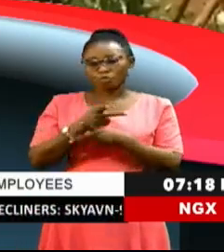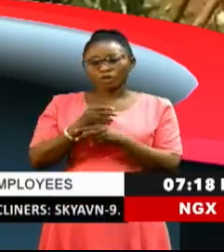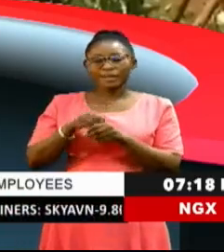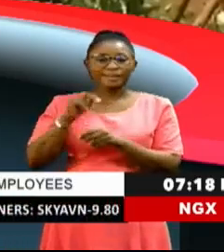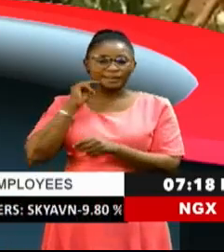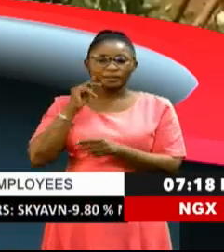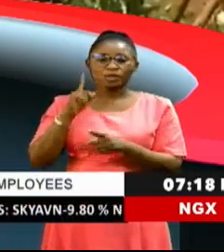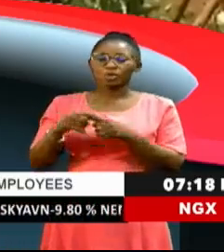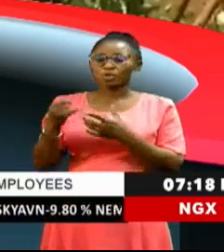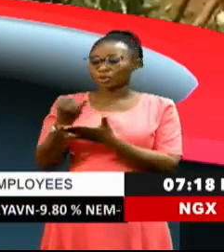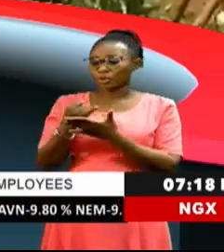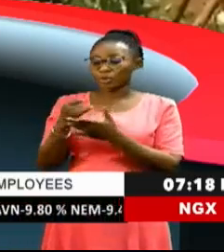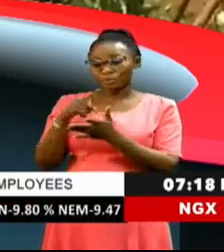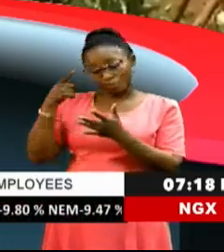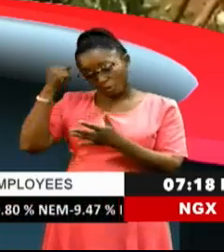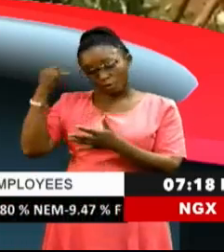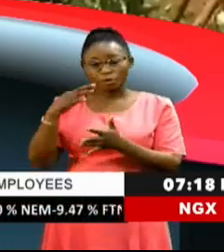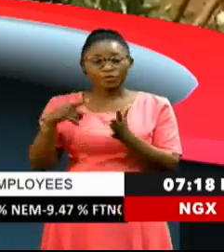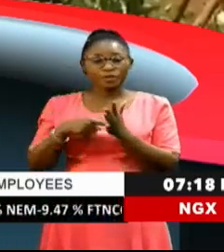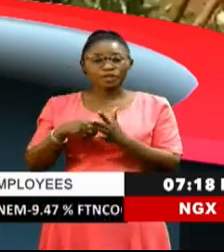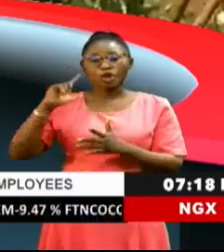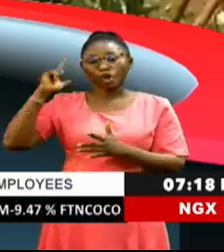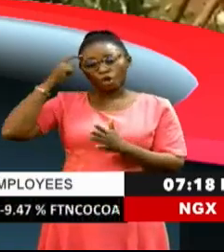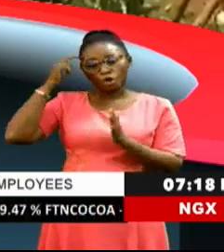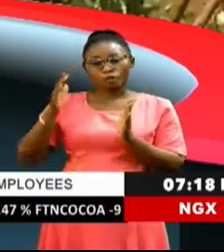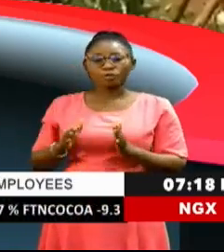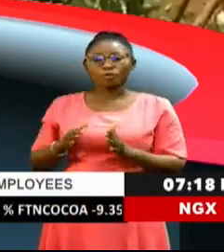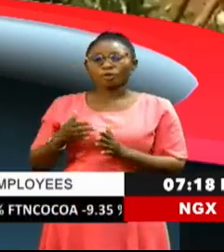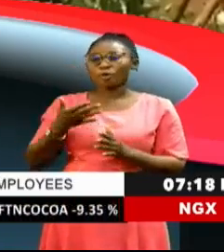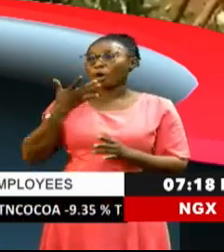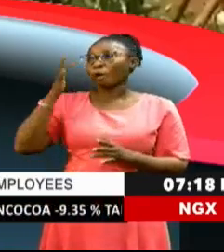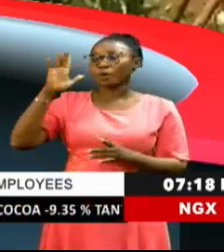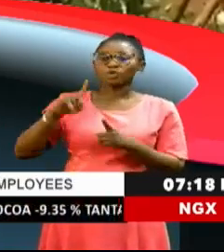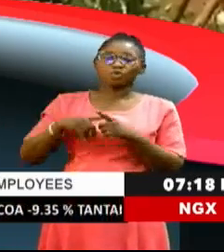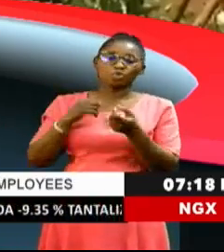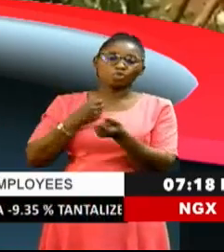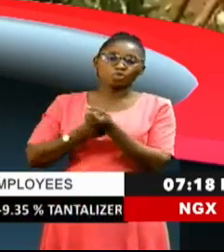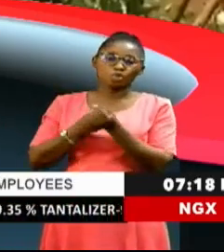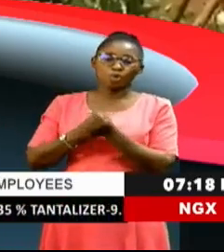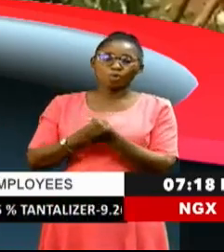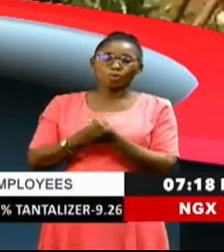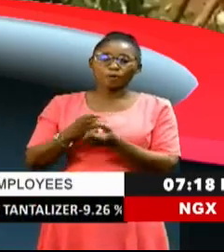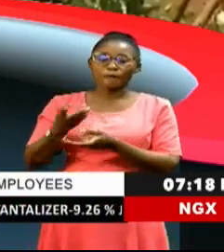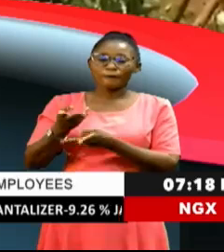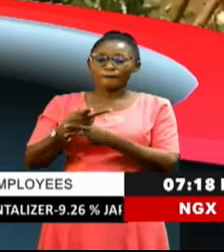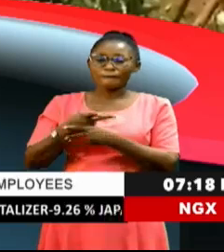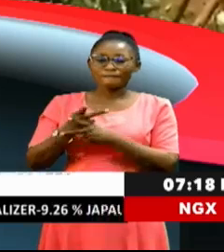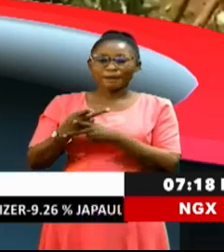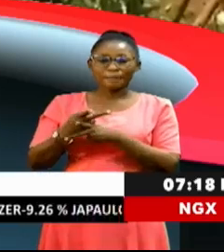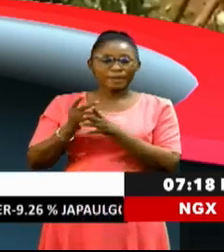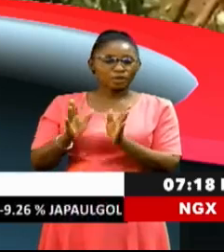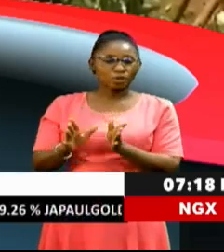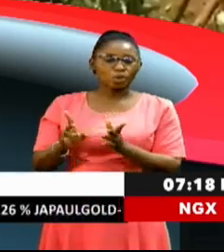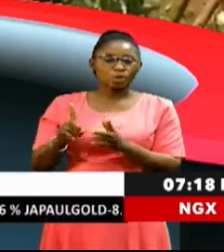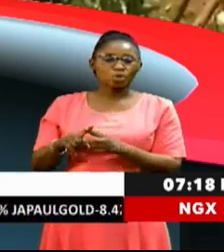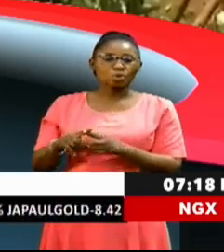this end, the governor has pledged to partner fabricators to make available Nigerian-made farm implements to